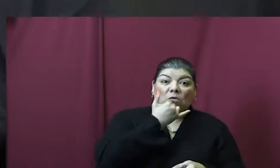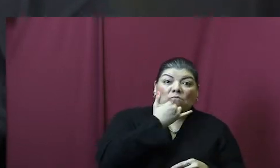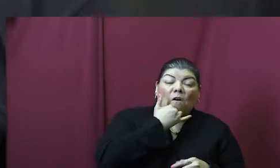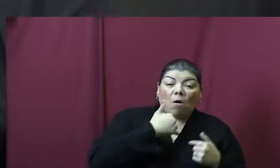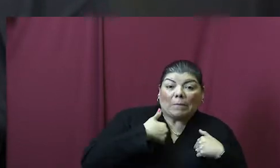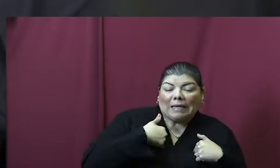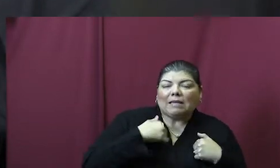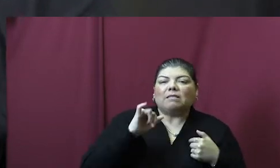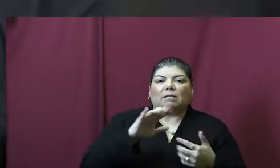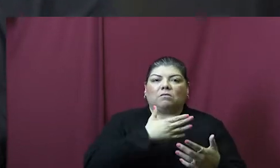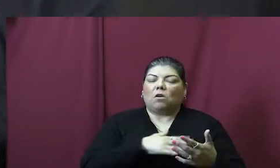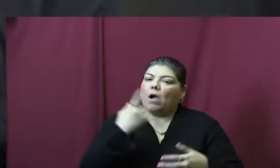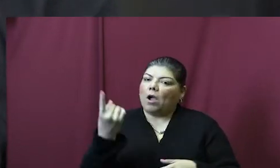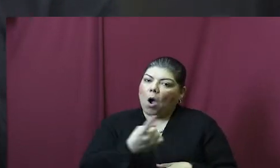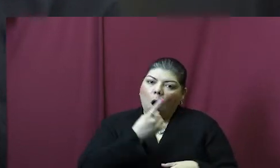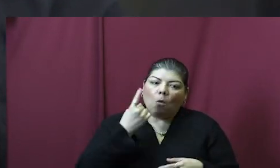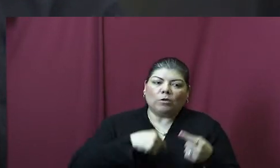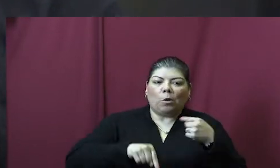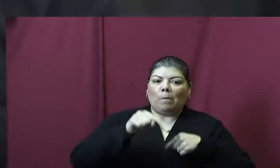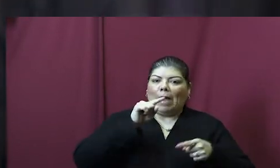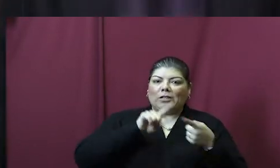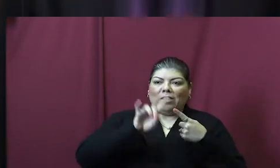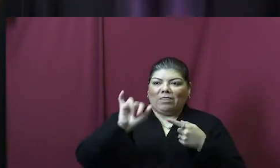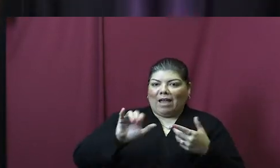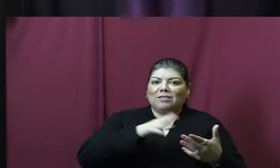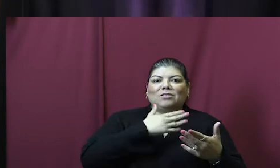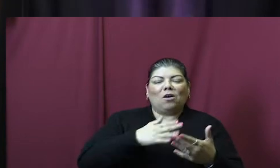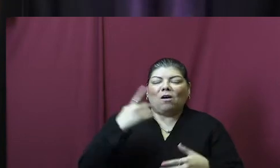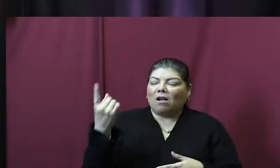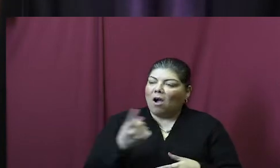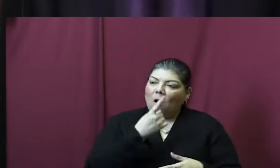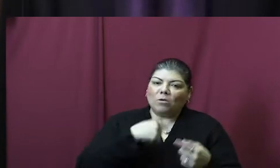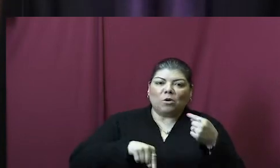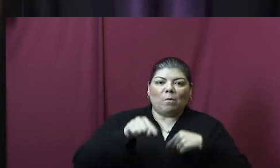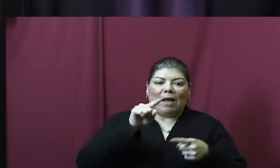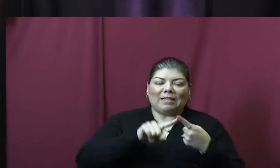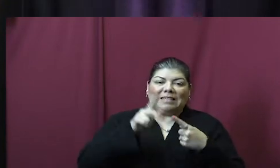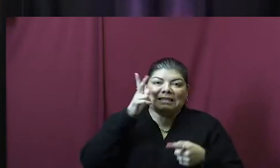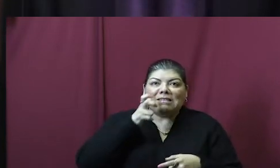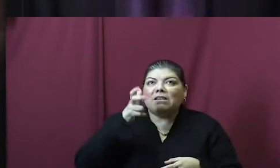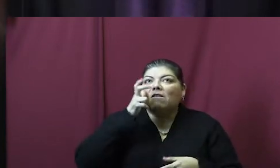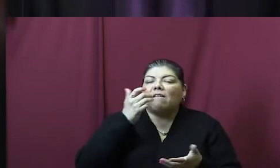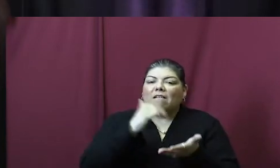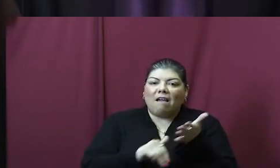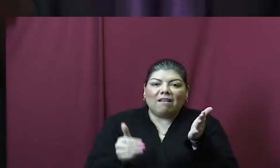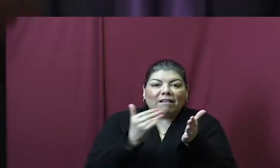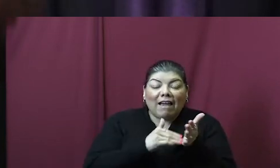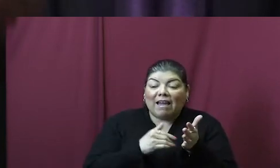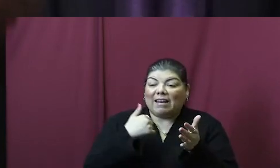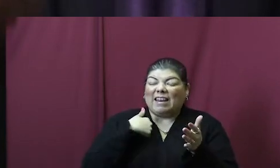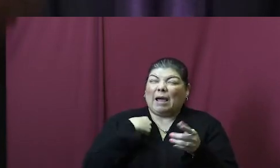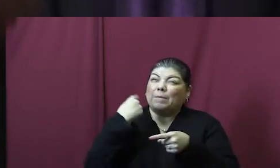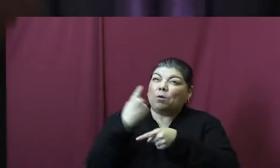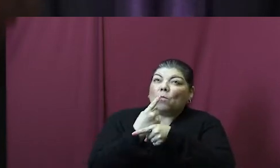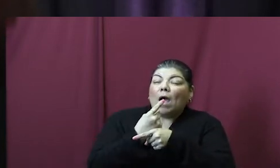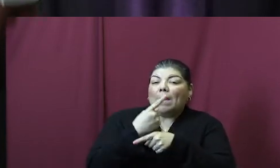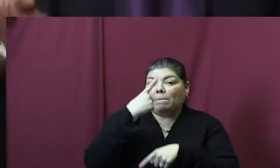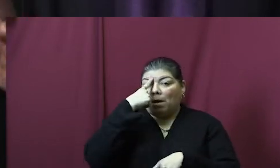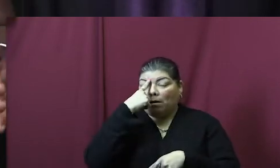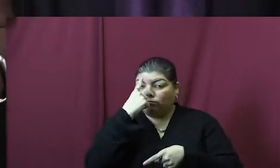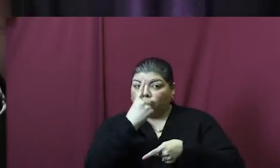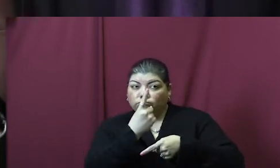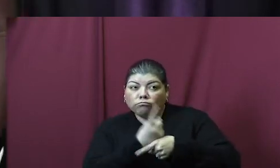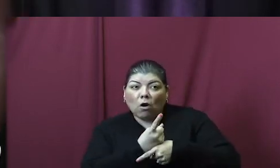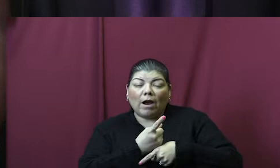wronged me, that's a song that I can always go back to. I can always go back to, and it always puts me in the right